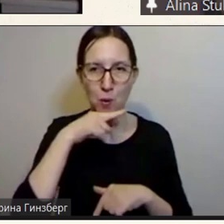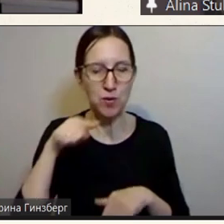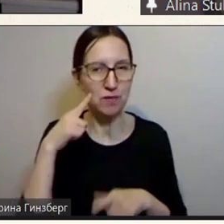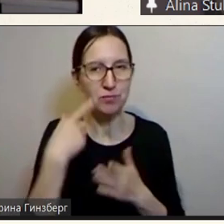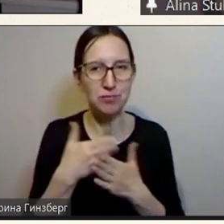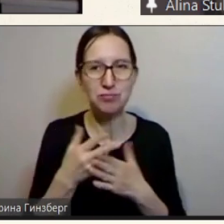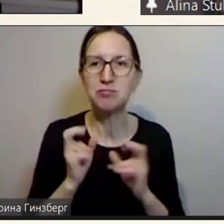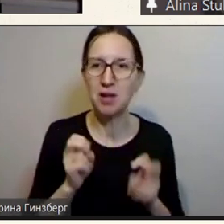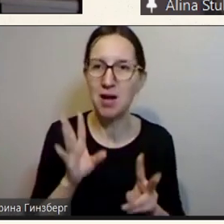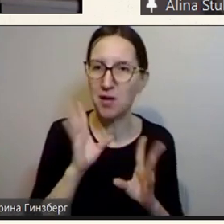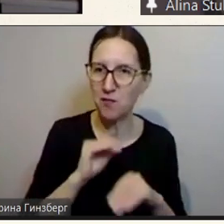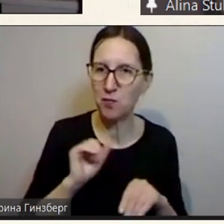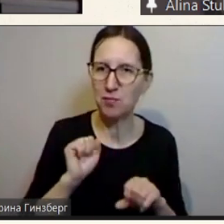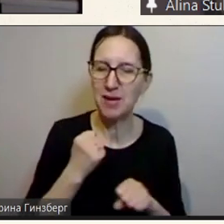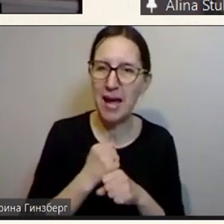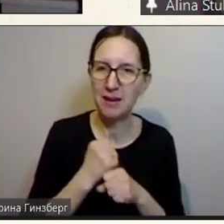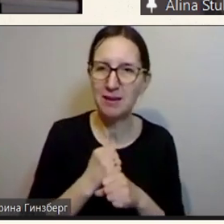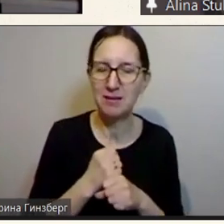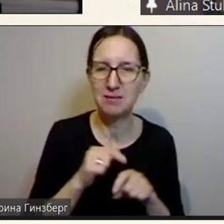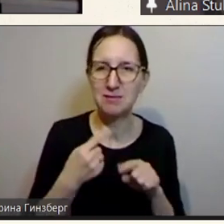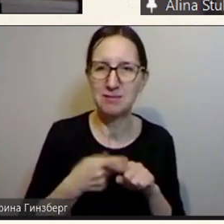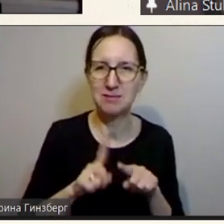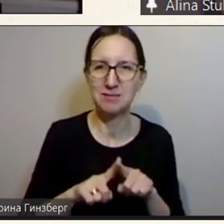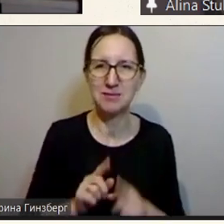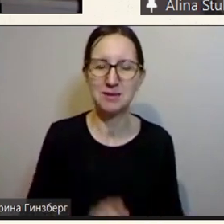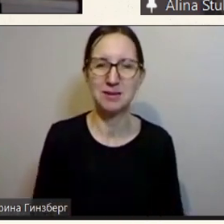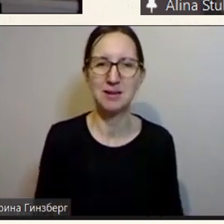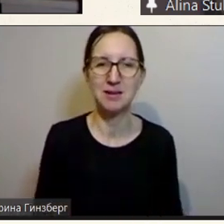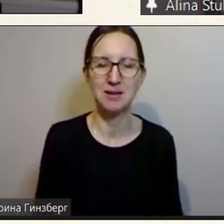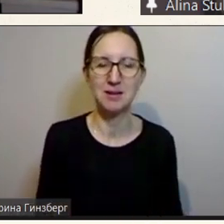in a church in Russia? Is that possible?